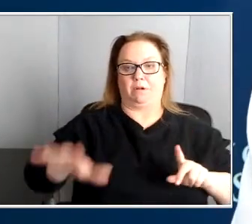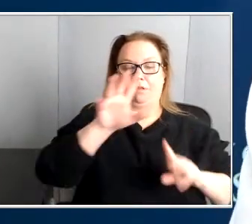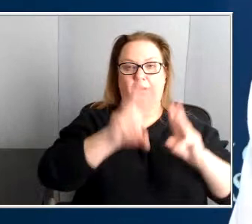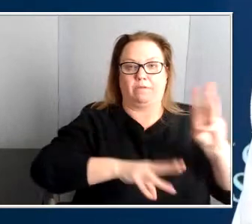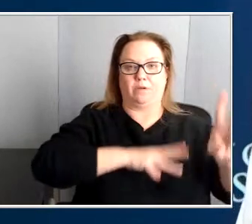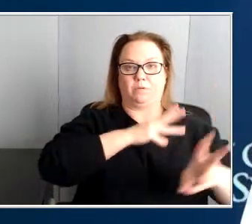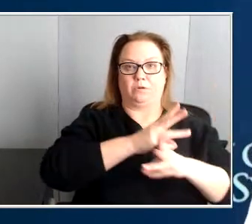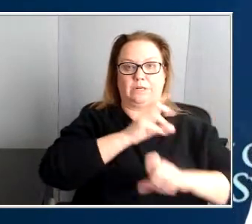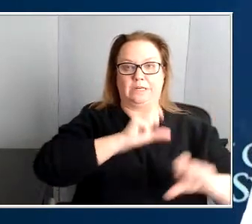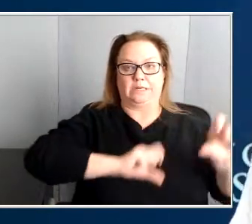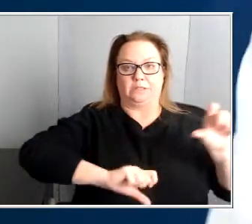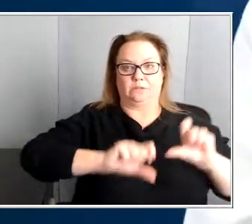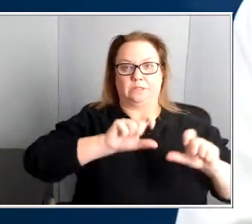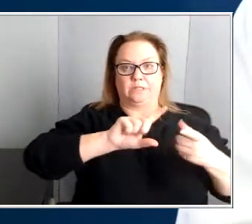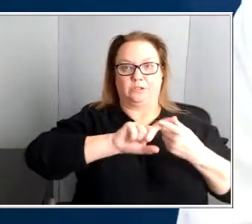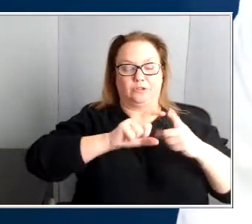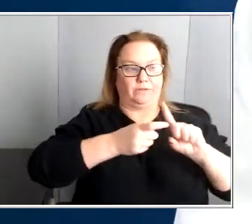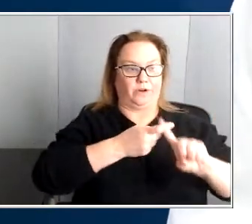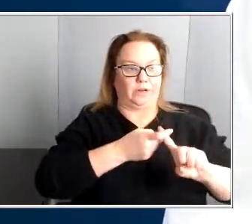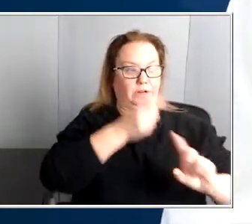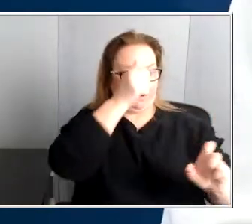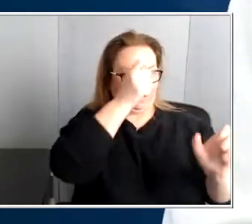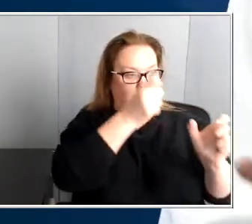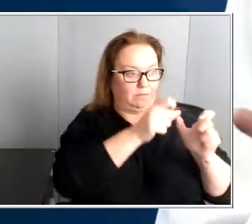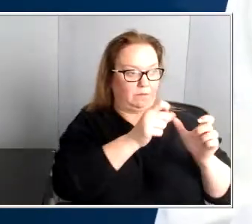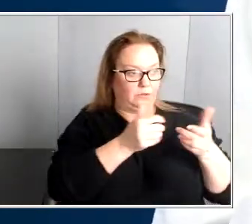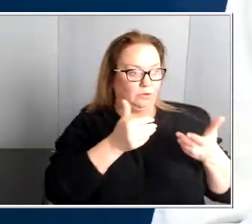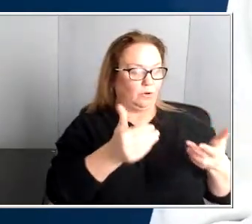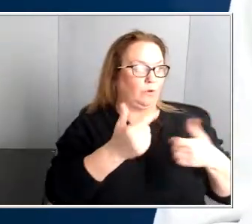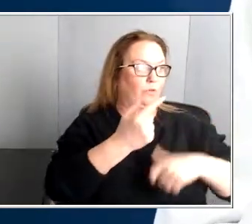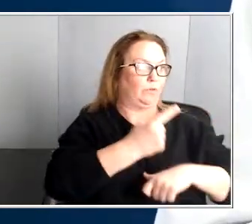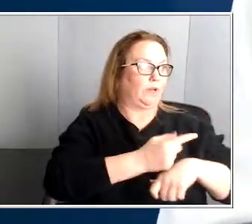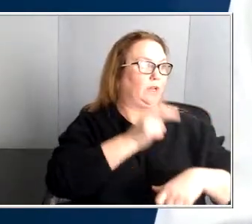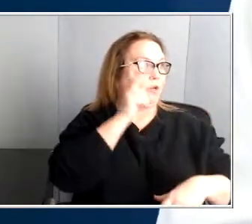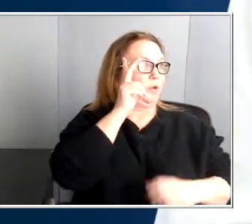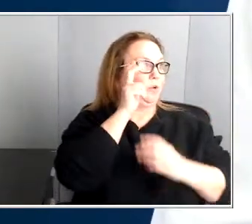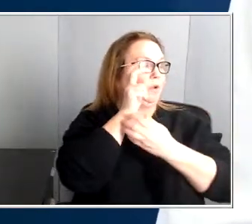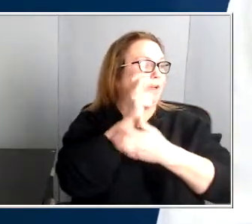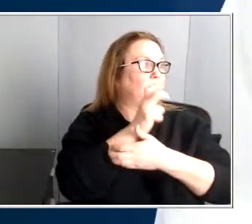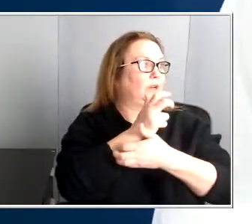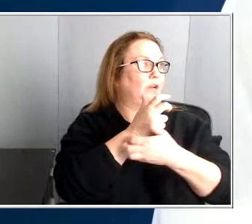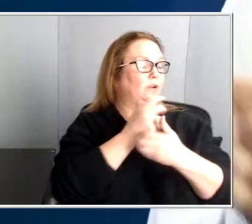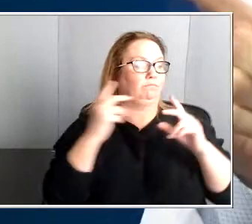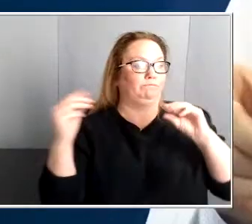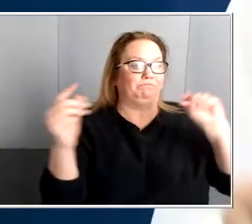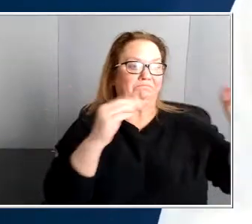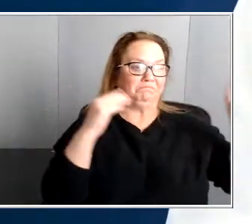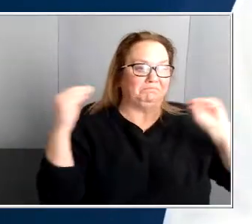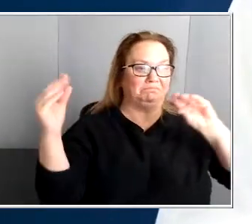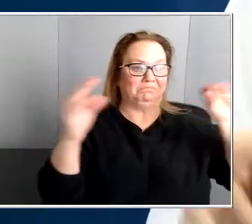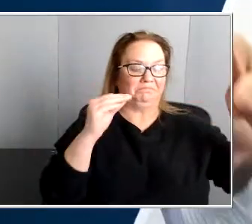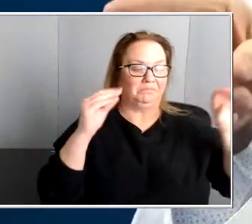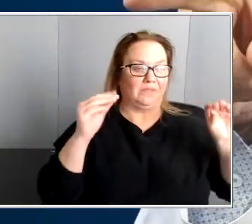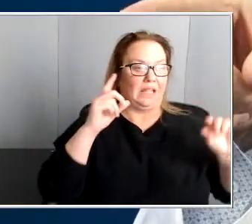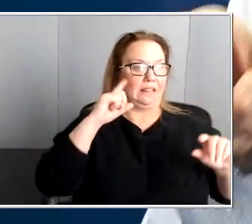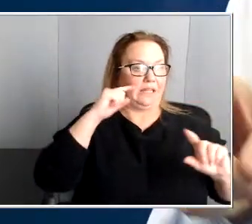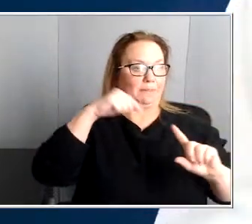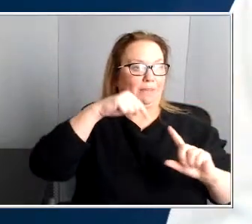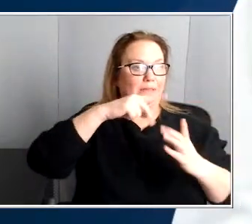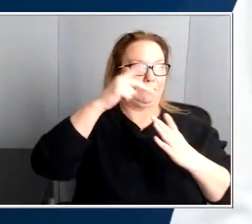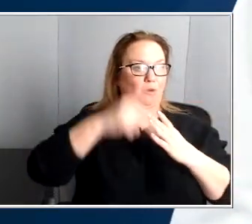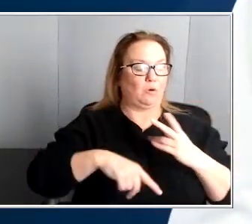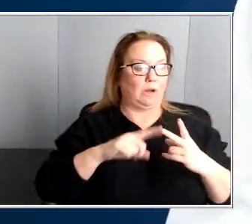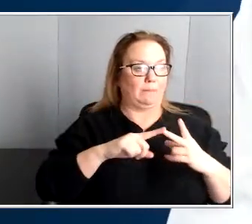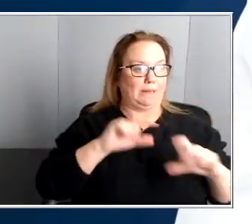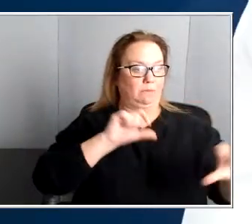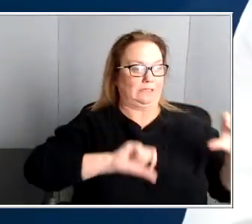science is your friend, and remember, as you go through the day and you hear all the kind of the chatter around it, think about this program. Think about what science has